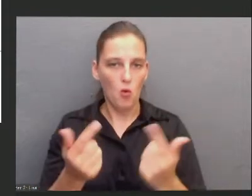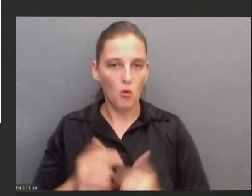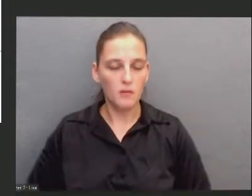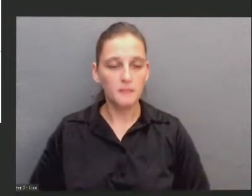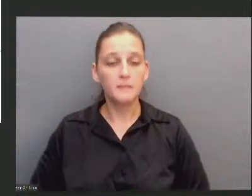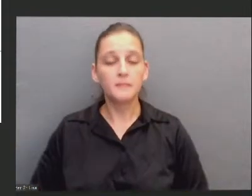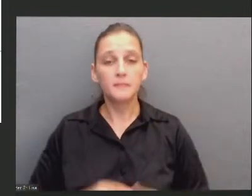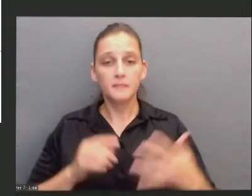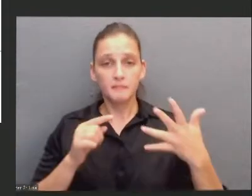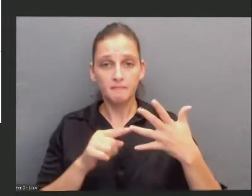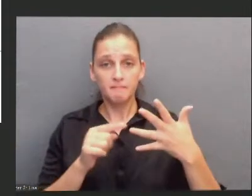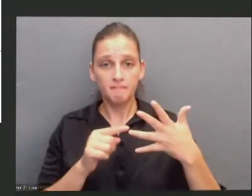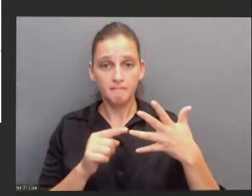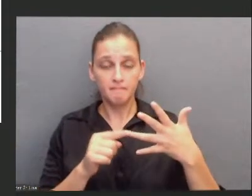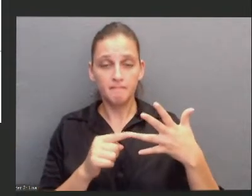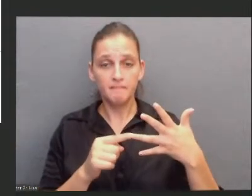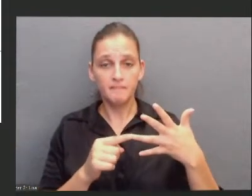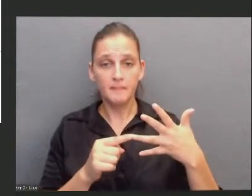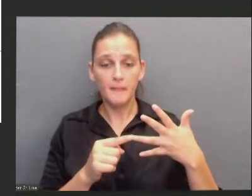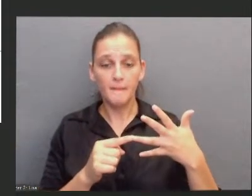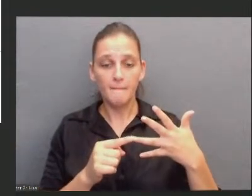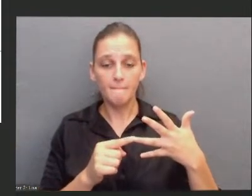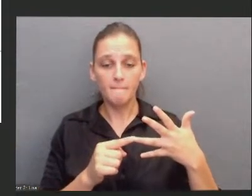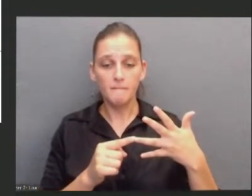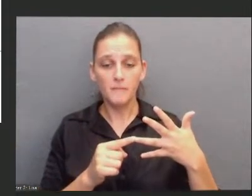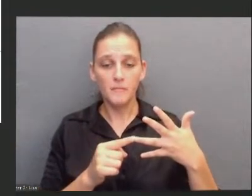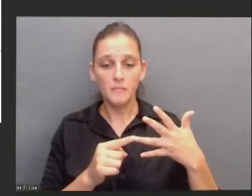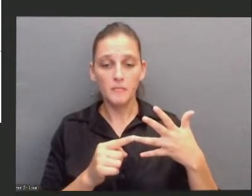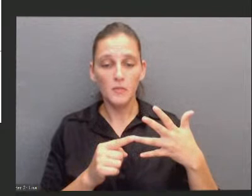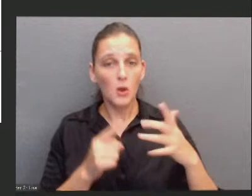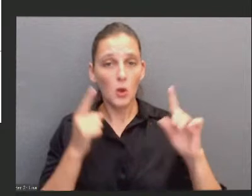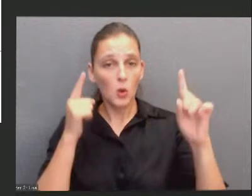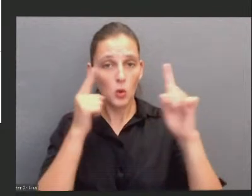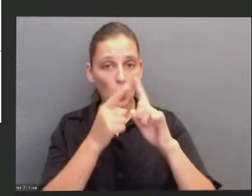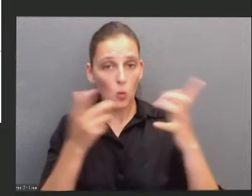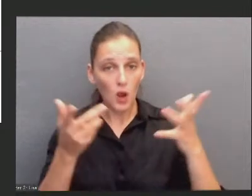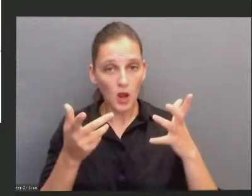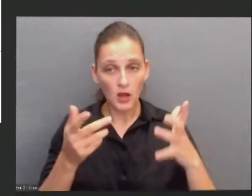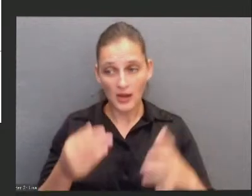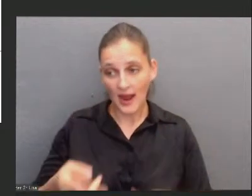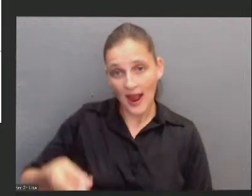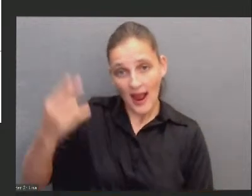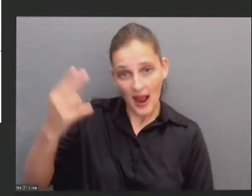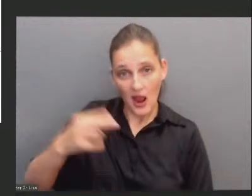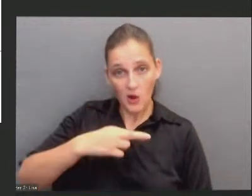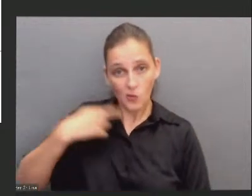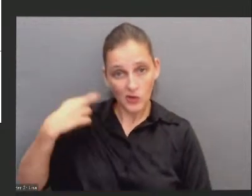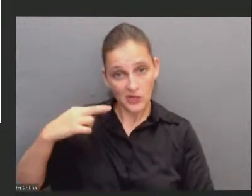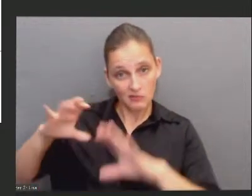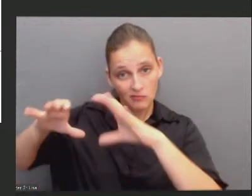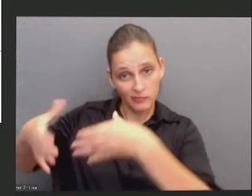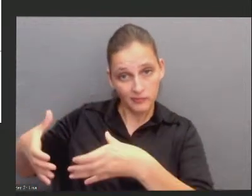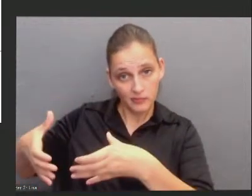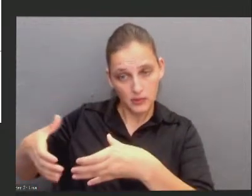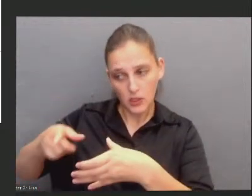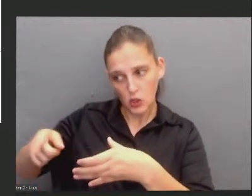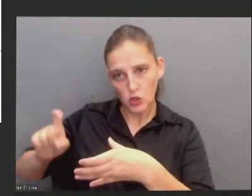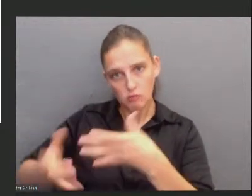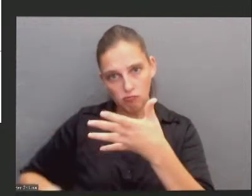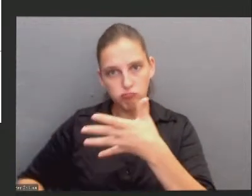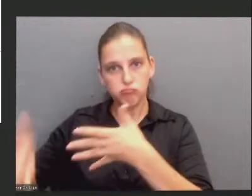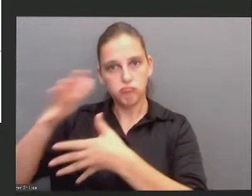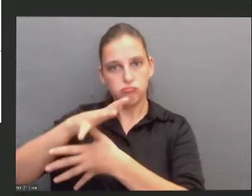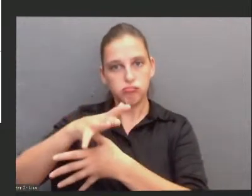priority, the goal is to prioritize the highest risk populations in response, recovery,